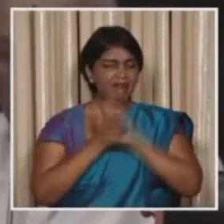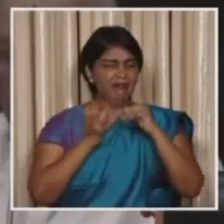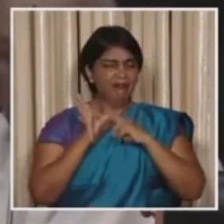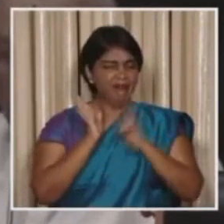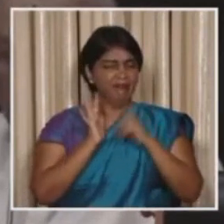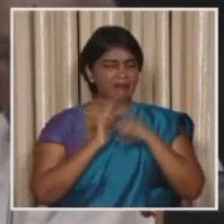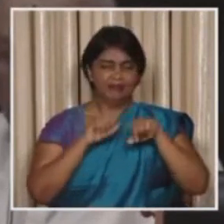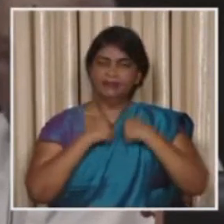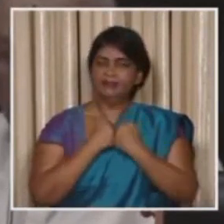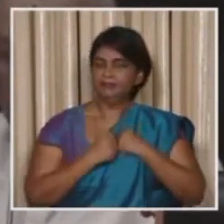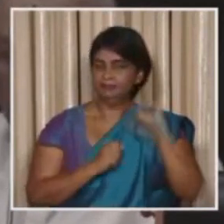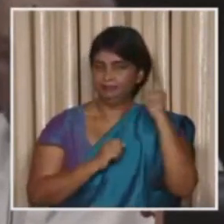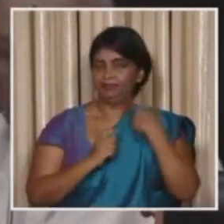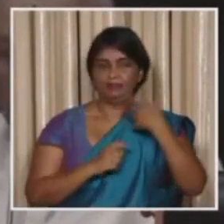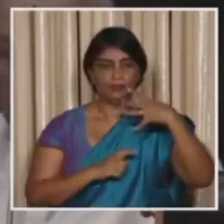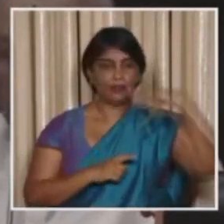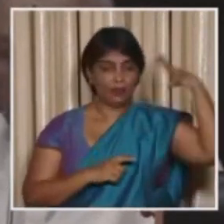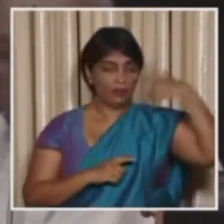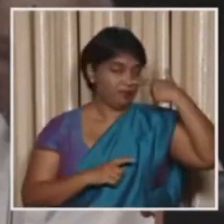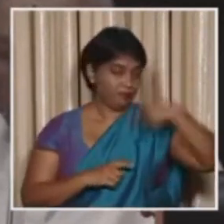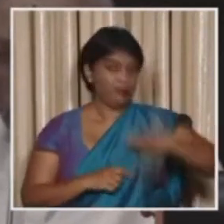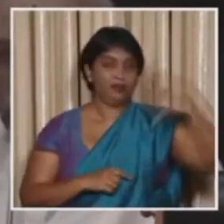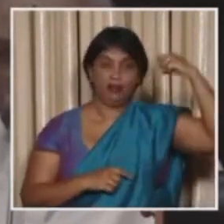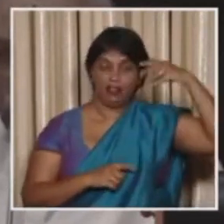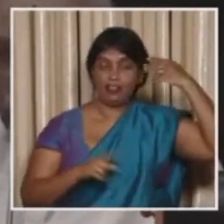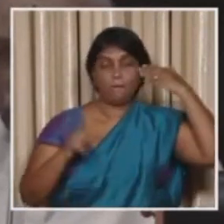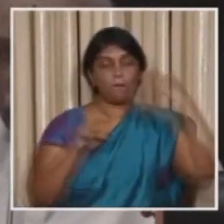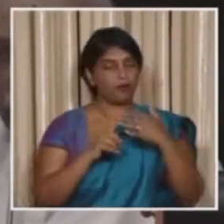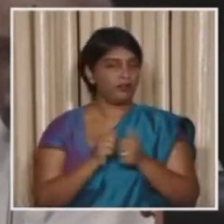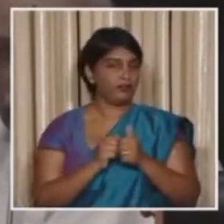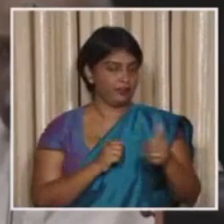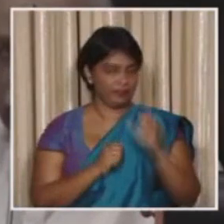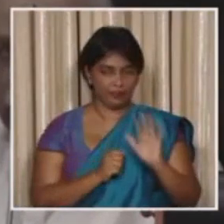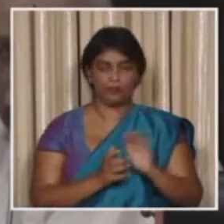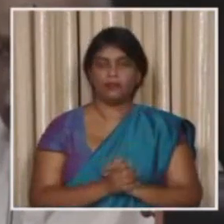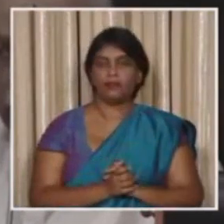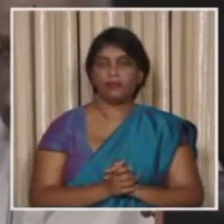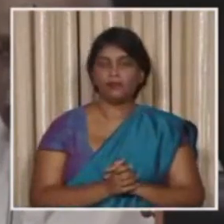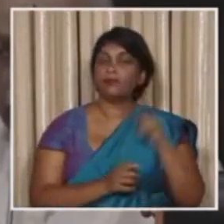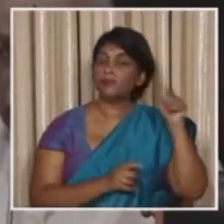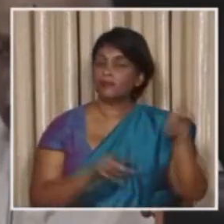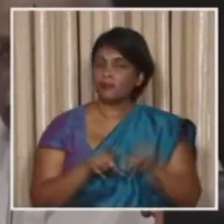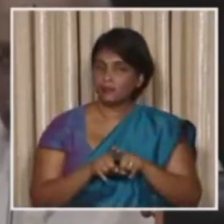Lanka. I believe that this collaborative approach would lead to substantial growth in this area.